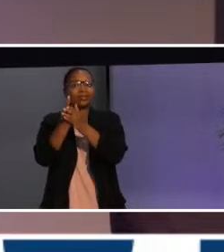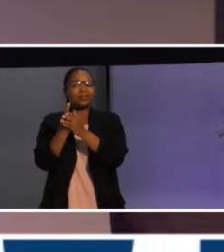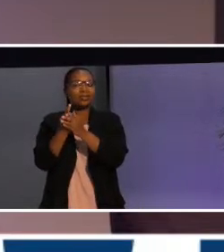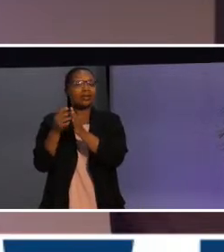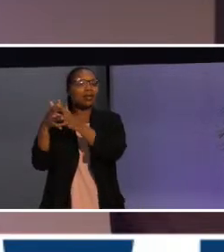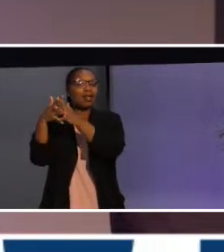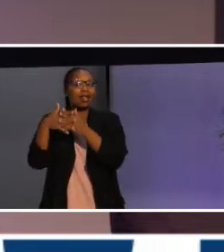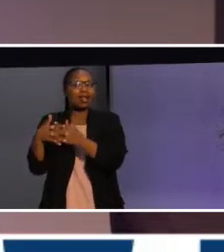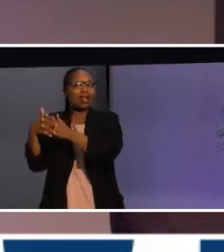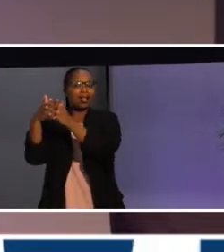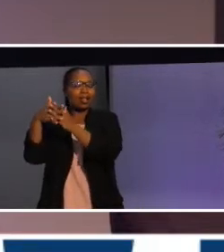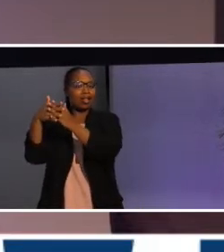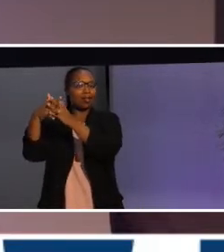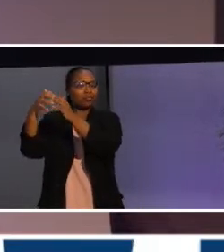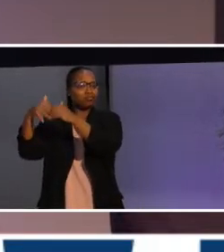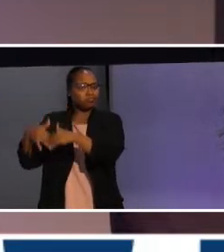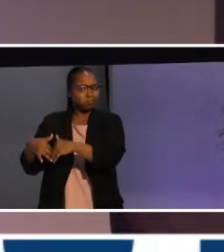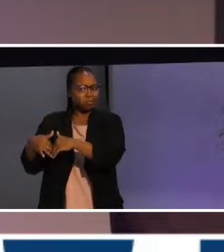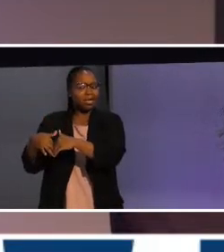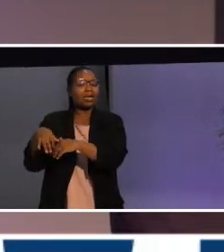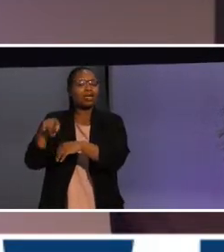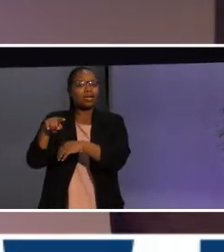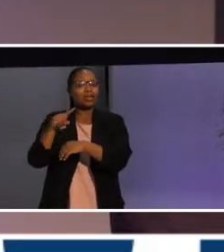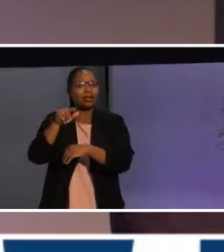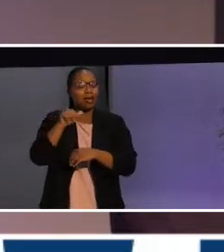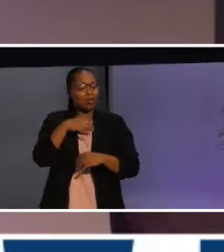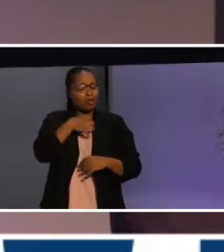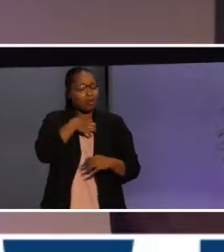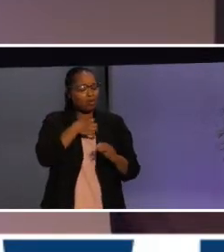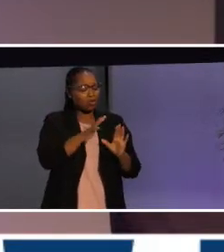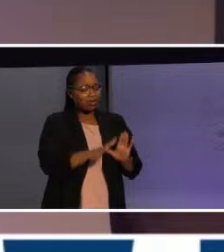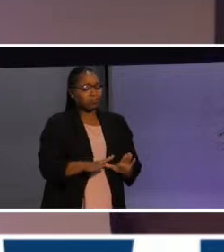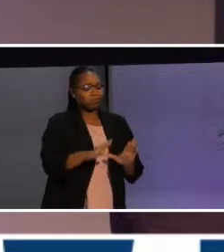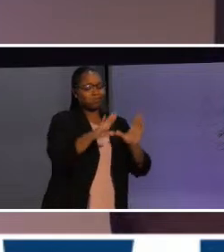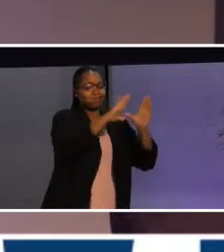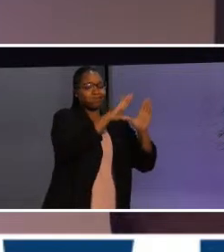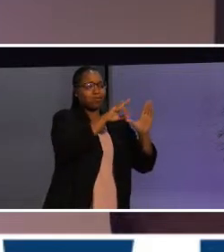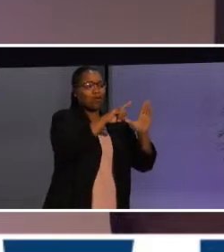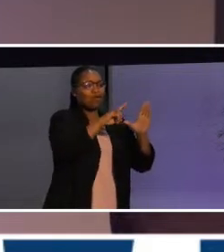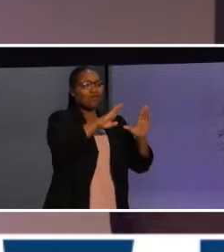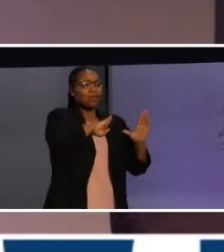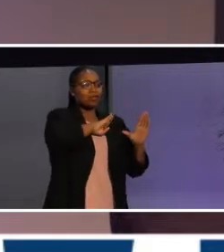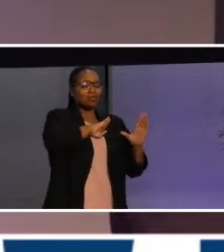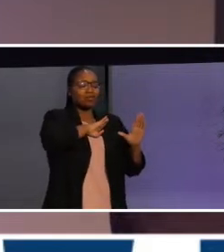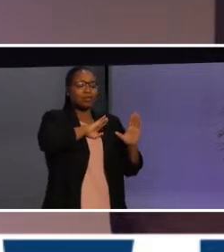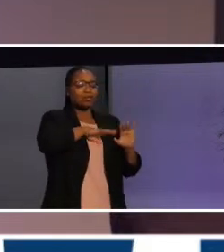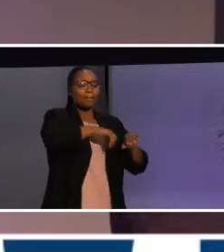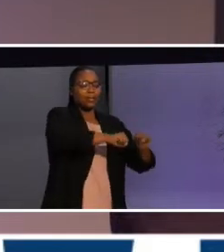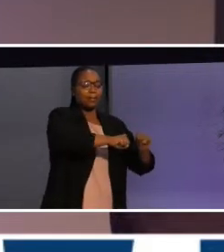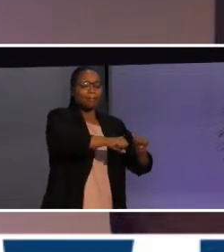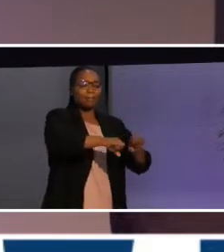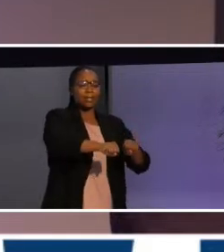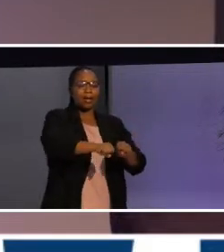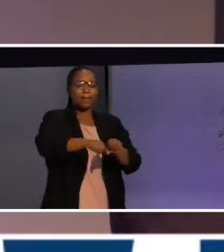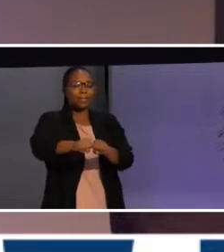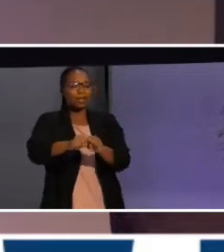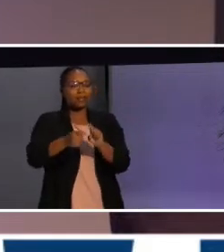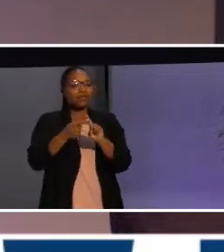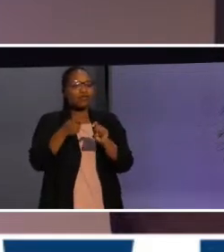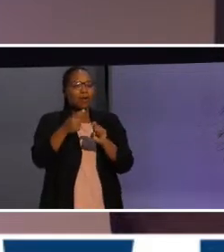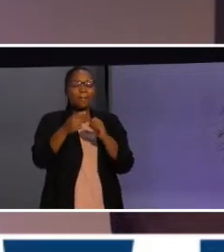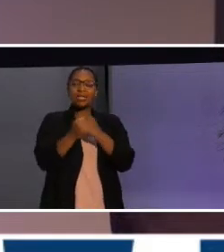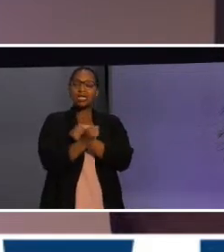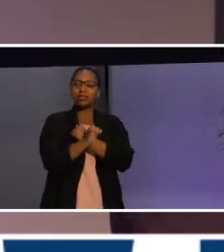own continent, the resurgence of military takeovers from democratically elected governments in parts